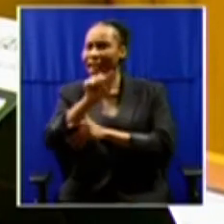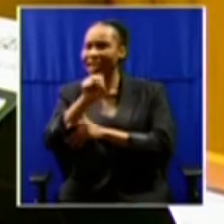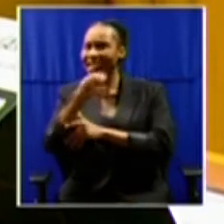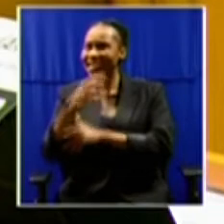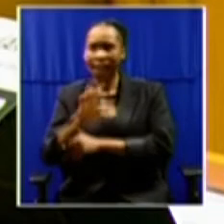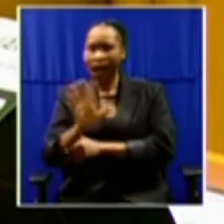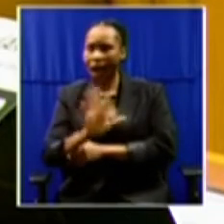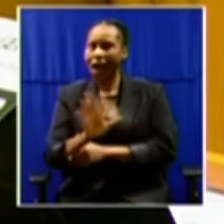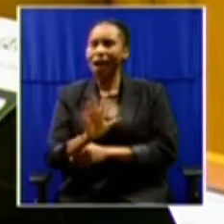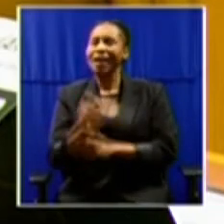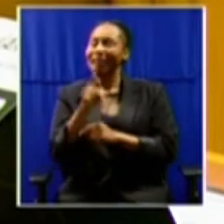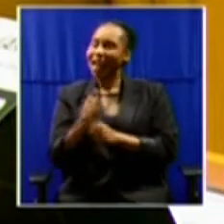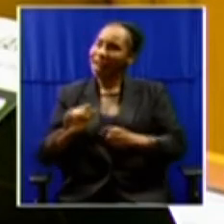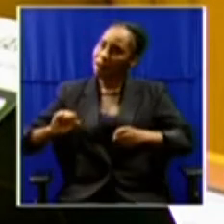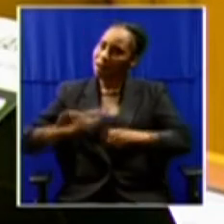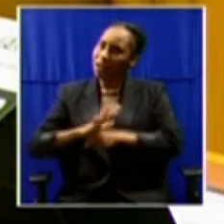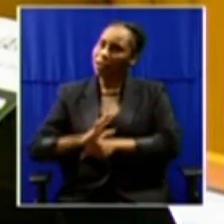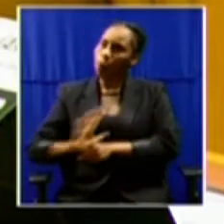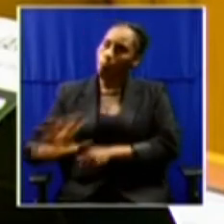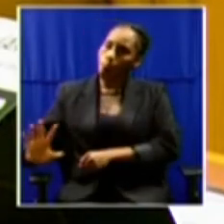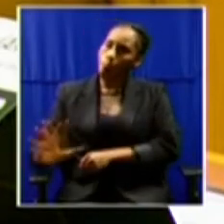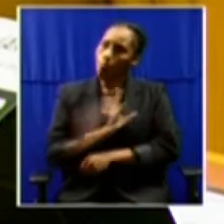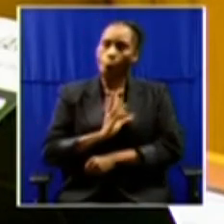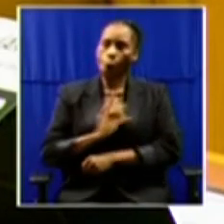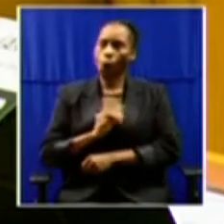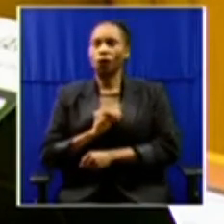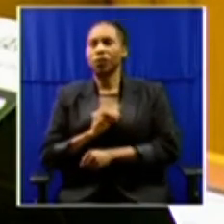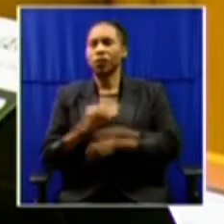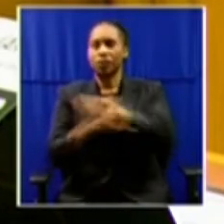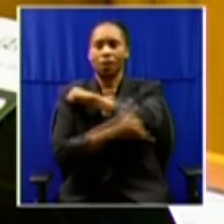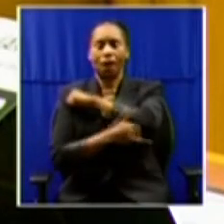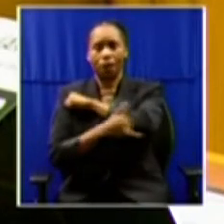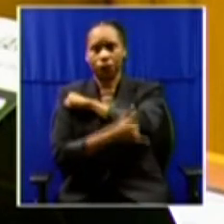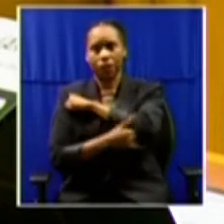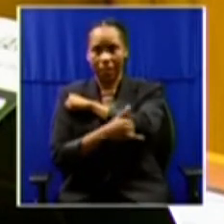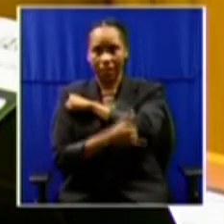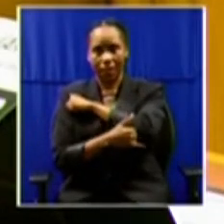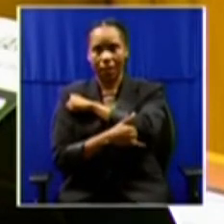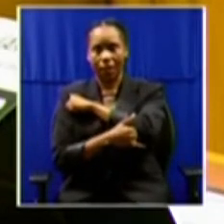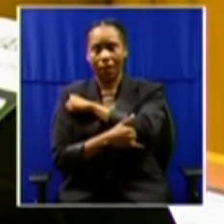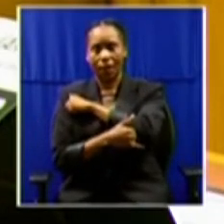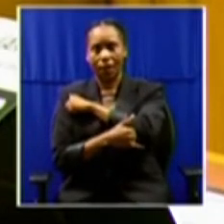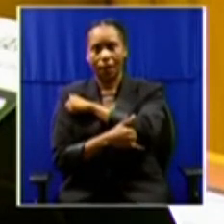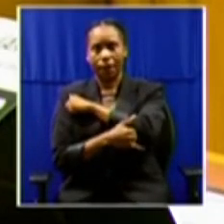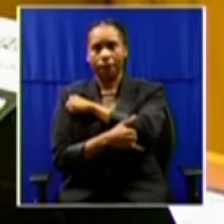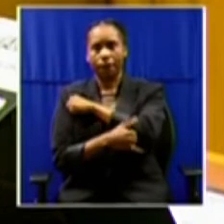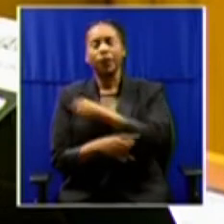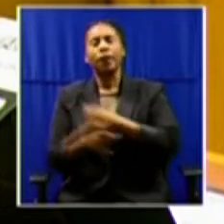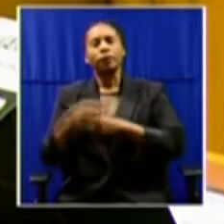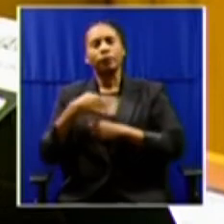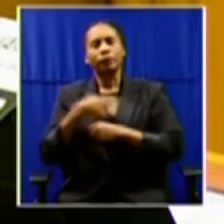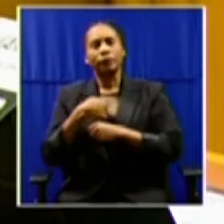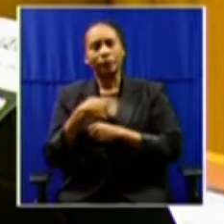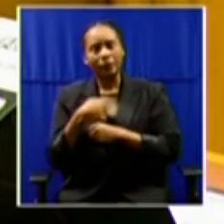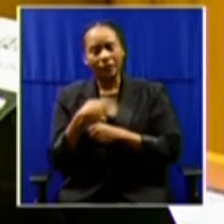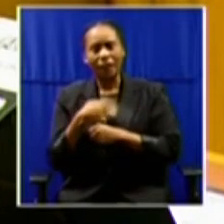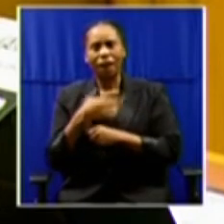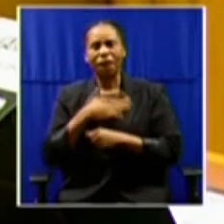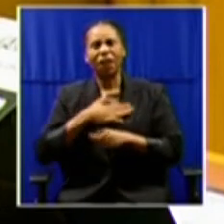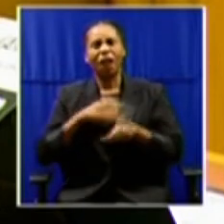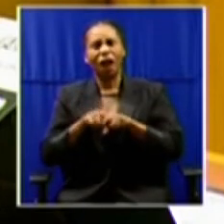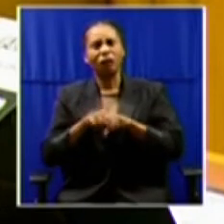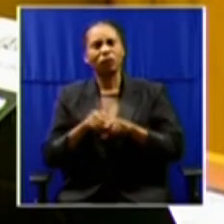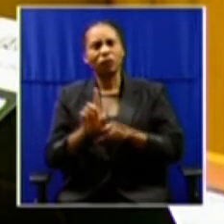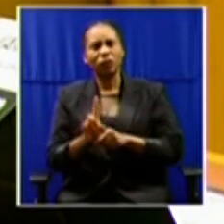which affect all of us as a country. And I just think that, yes,